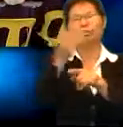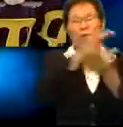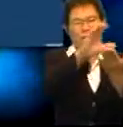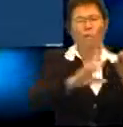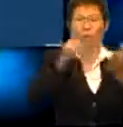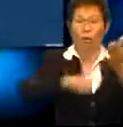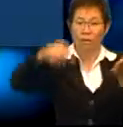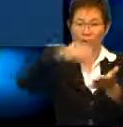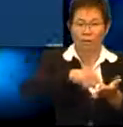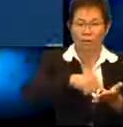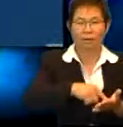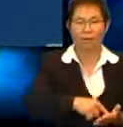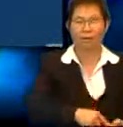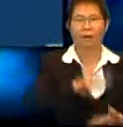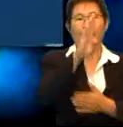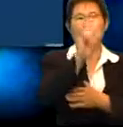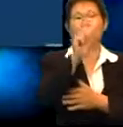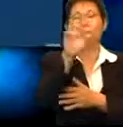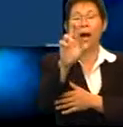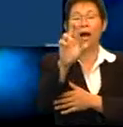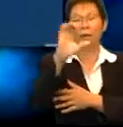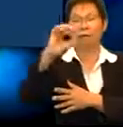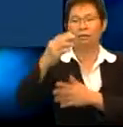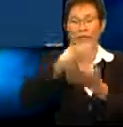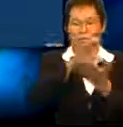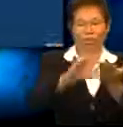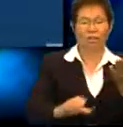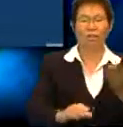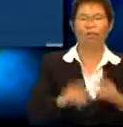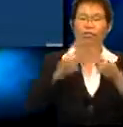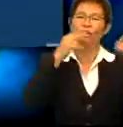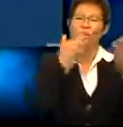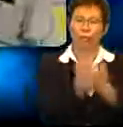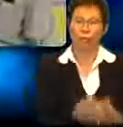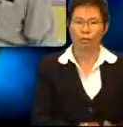charts. What is this? Vertical bar chart. Very good.